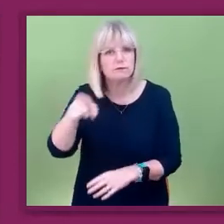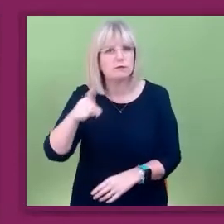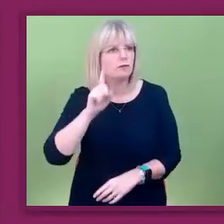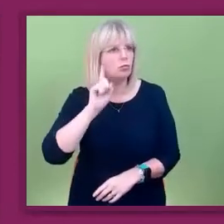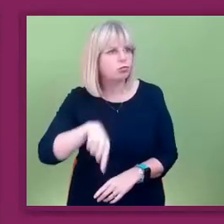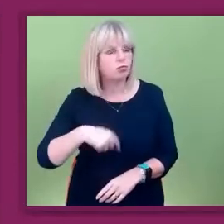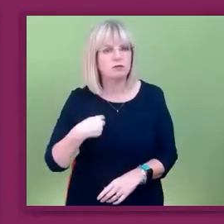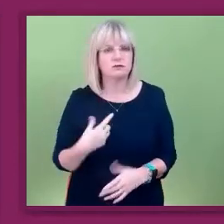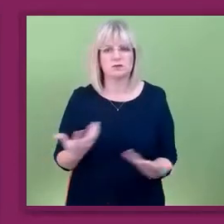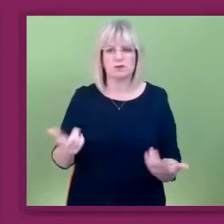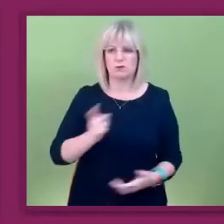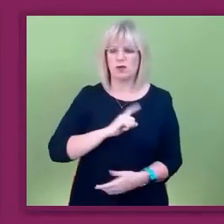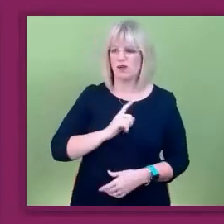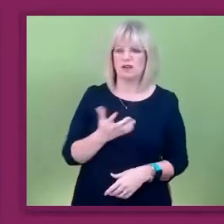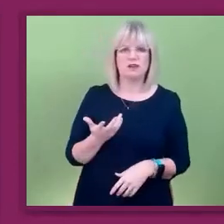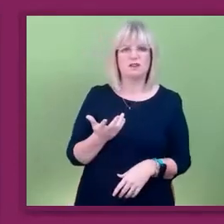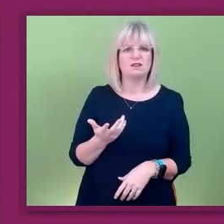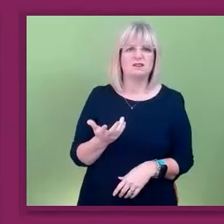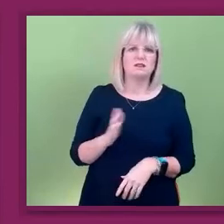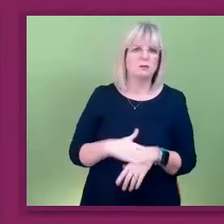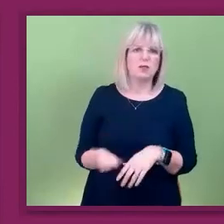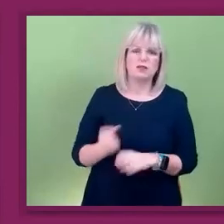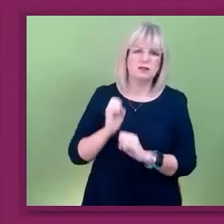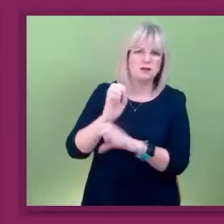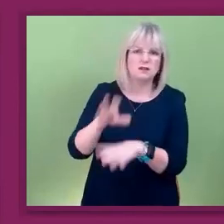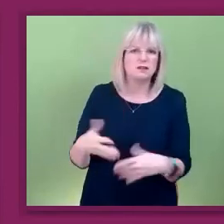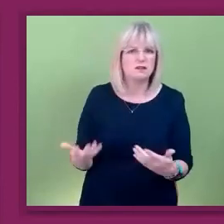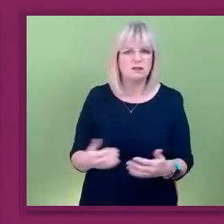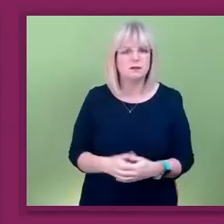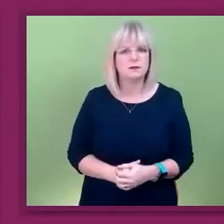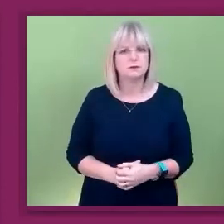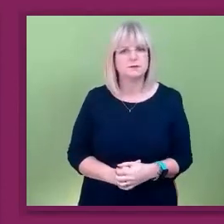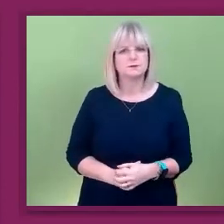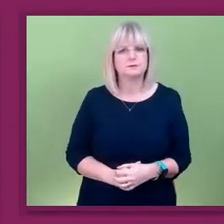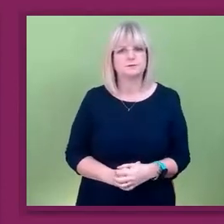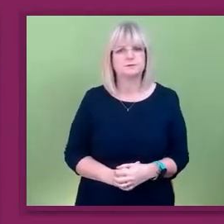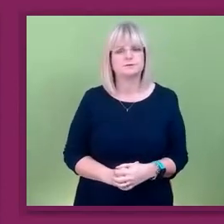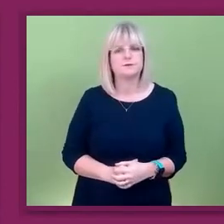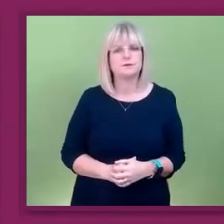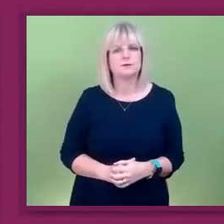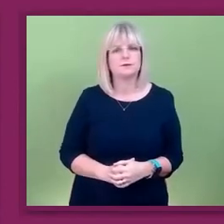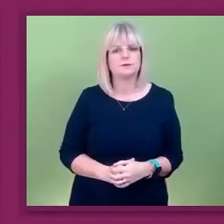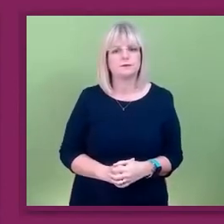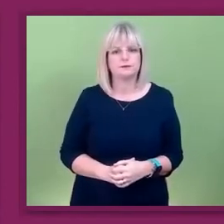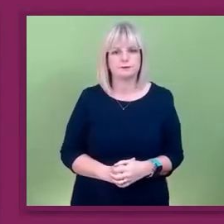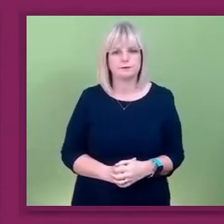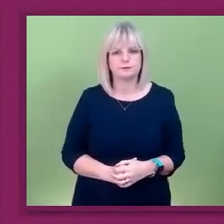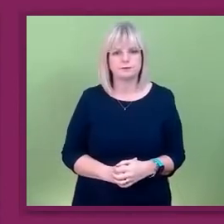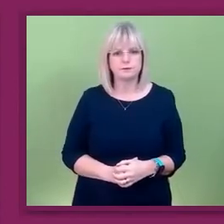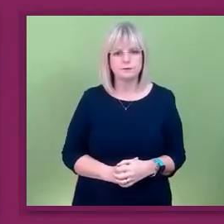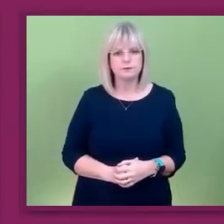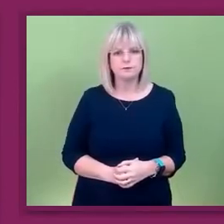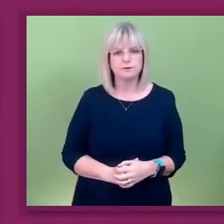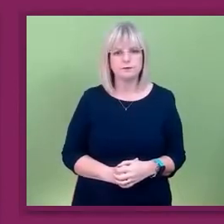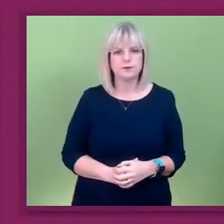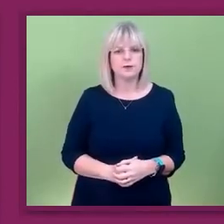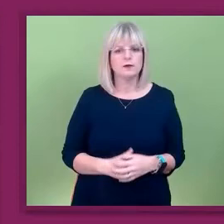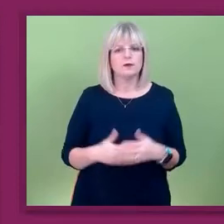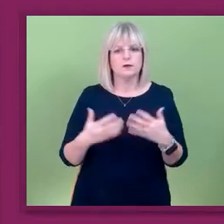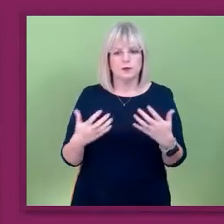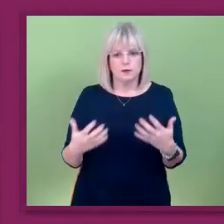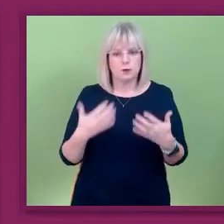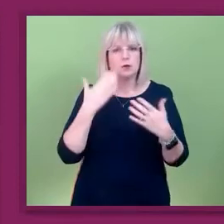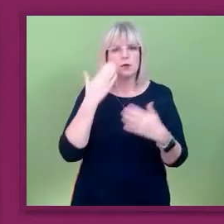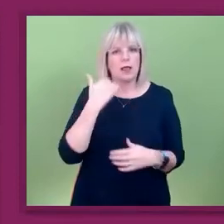Black and pregnant women are 8 times more likely to be admitted into hospital with COVID-19. What's going on? Why